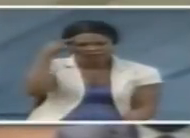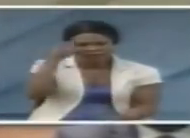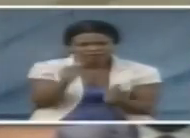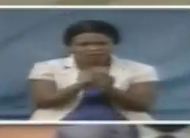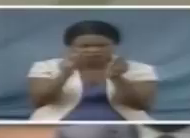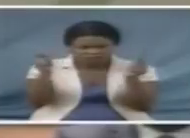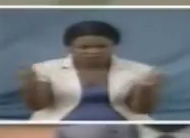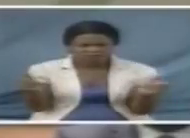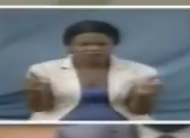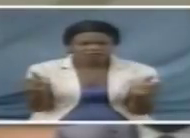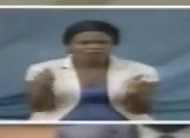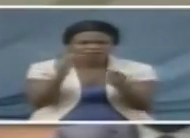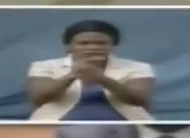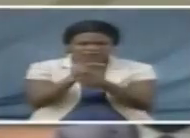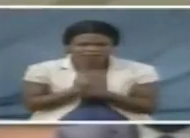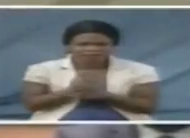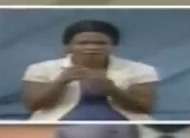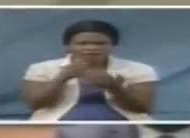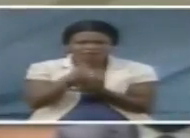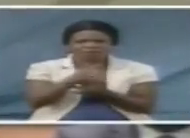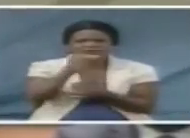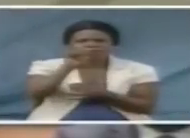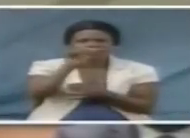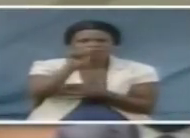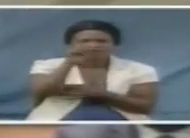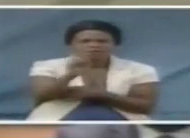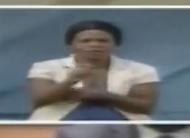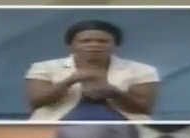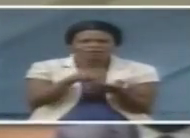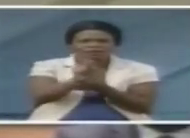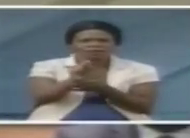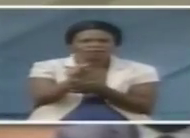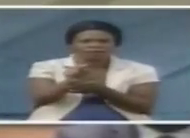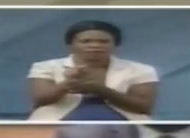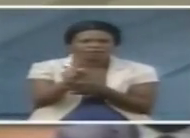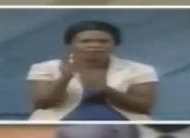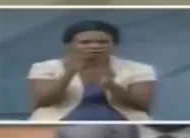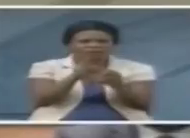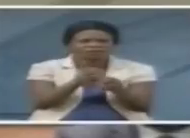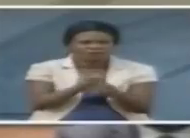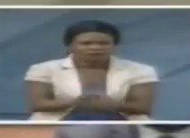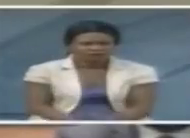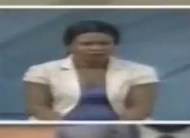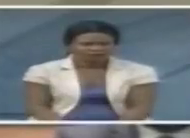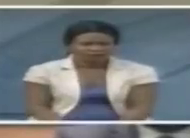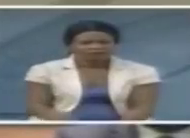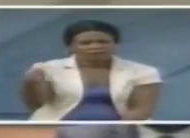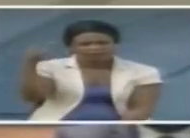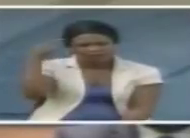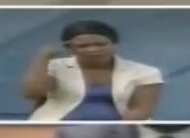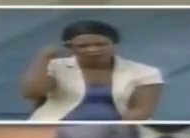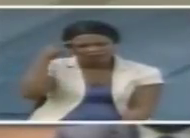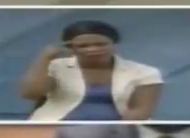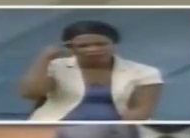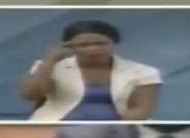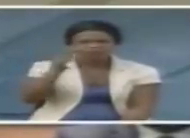2017. Sir, government is greatly indebted to the taxpayers for responding to